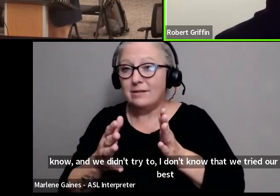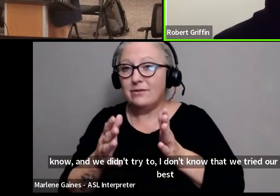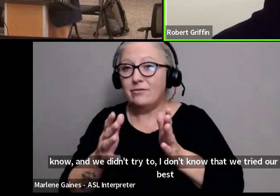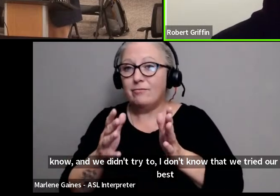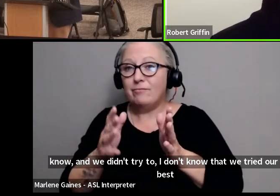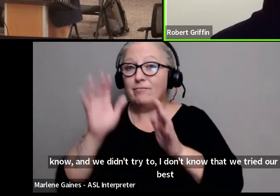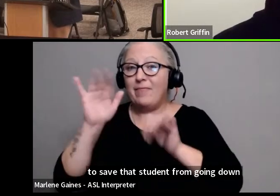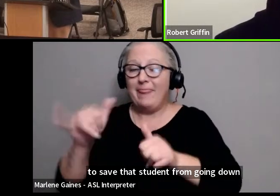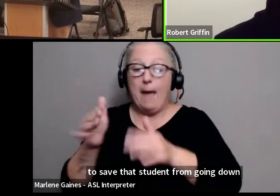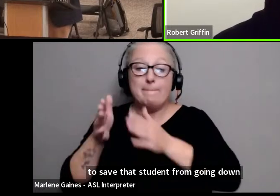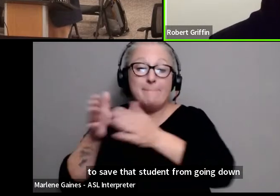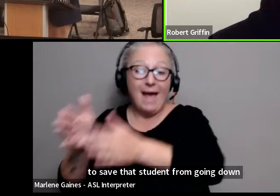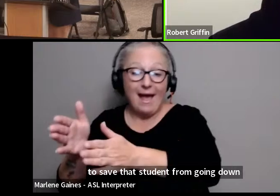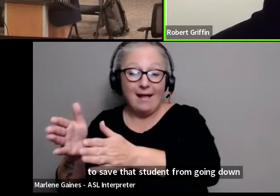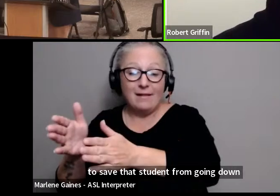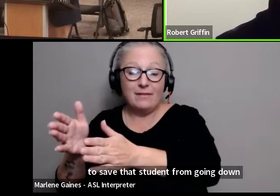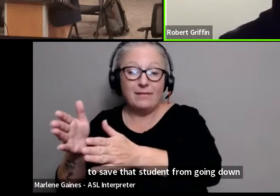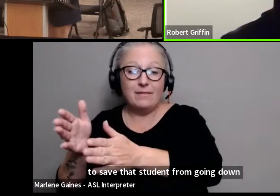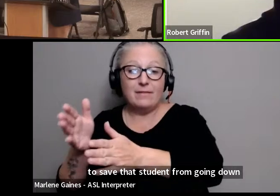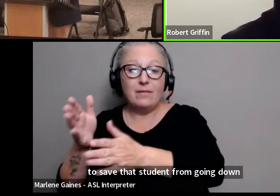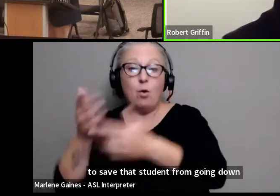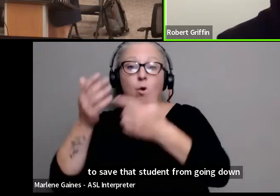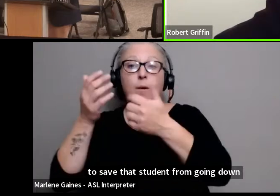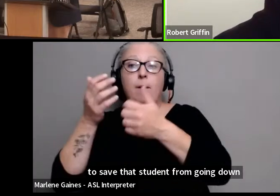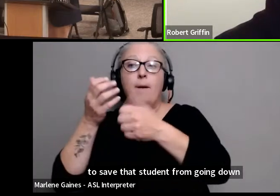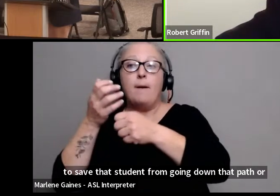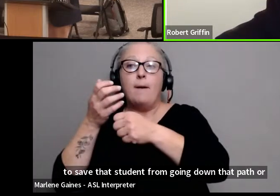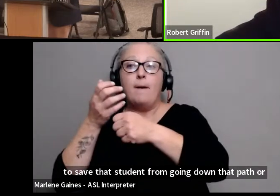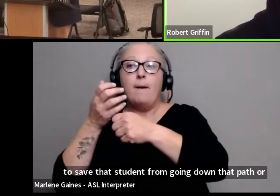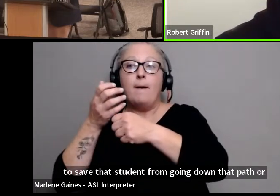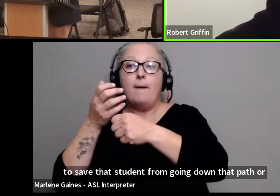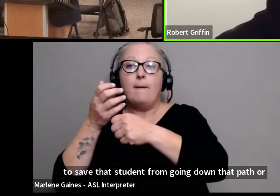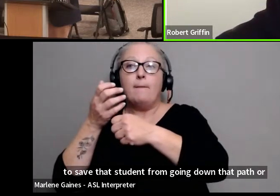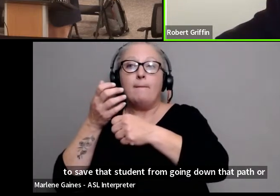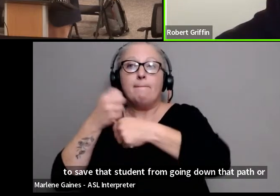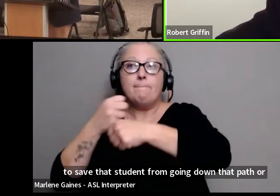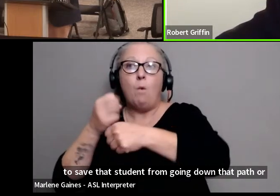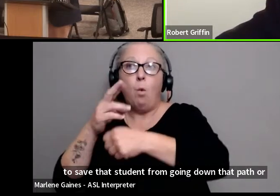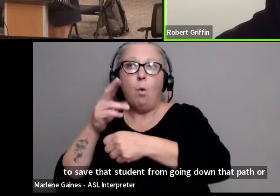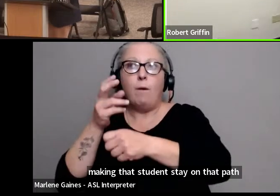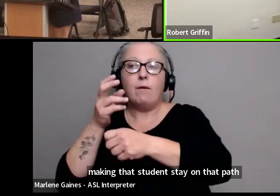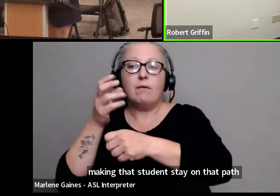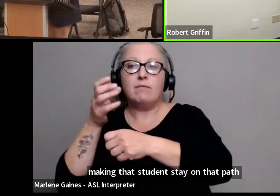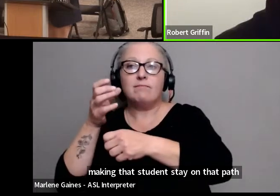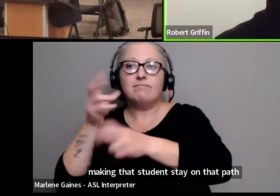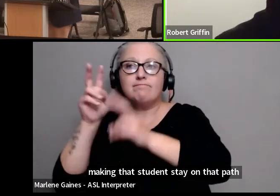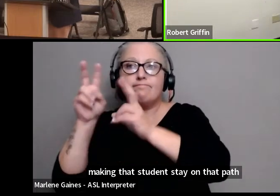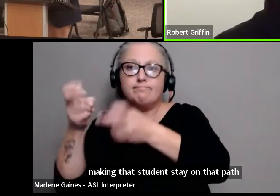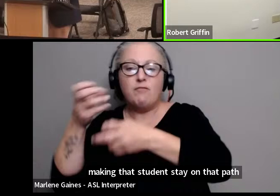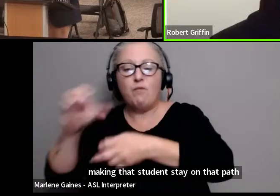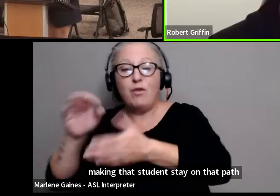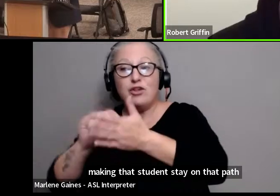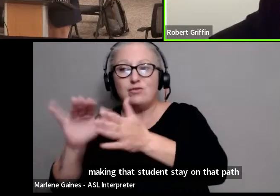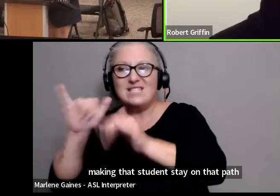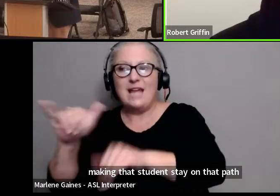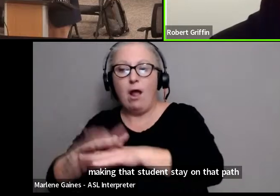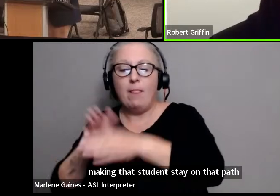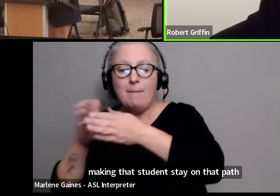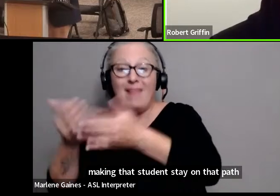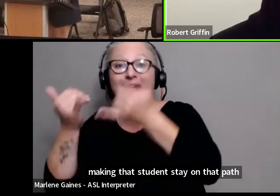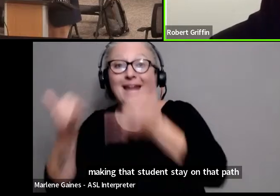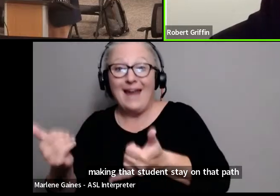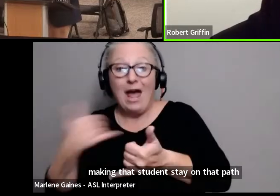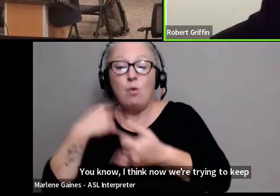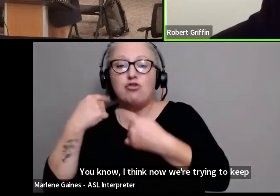that path or making that student stay on that path. I think now we're trying to keep the